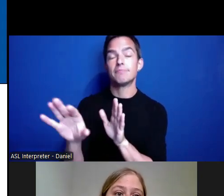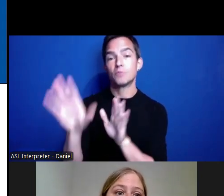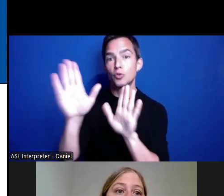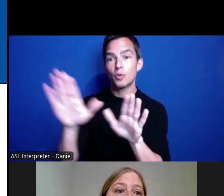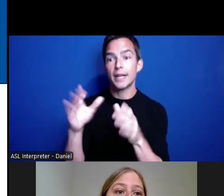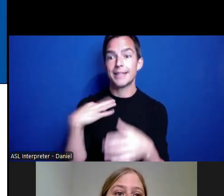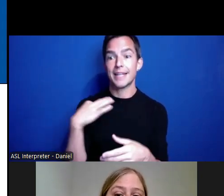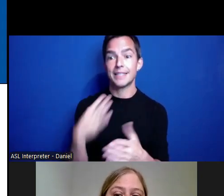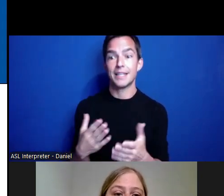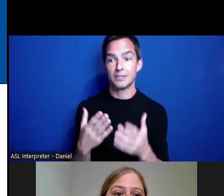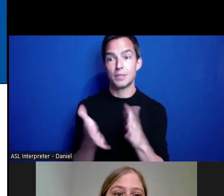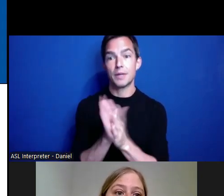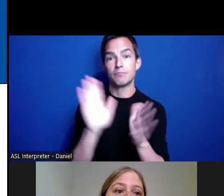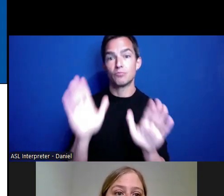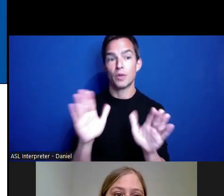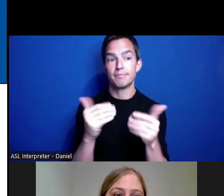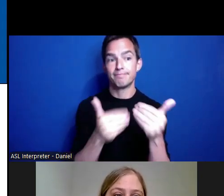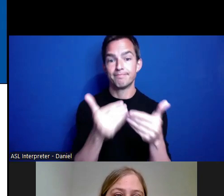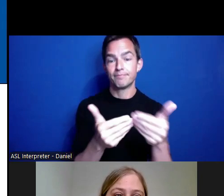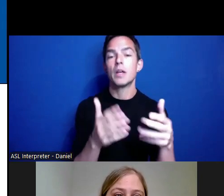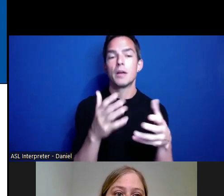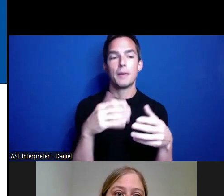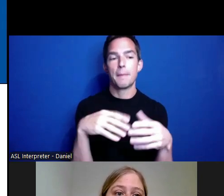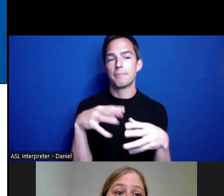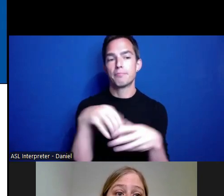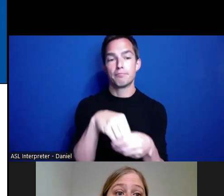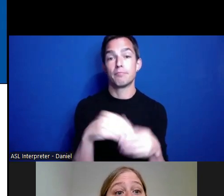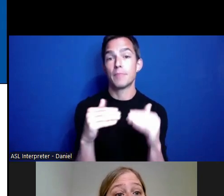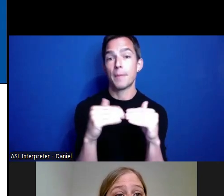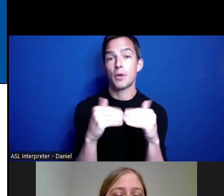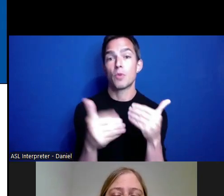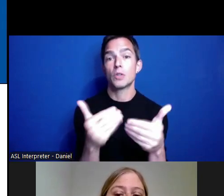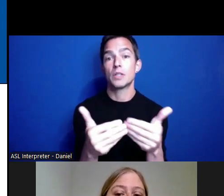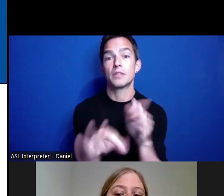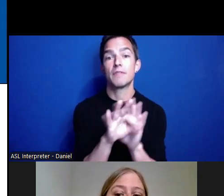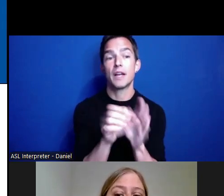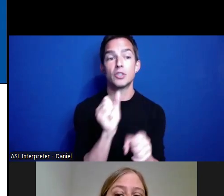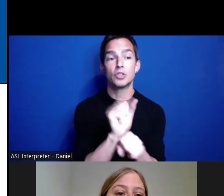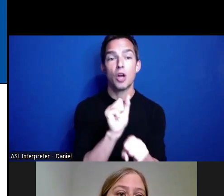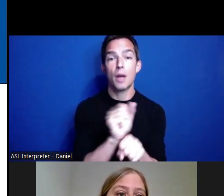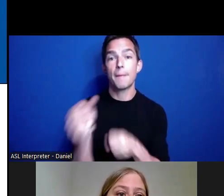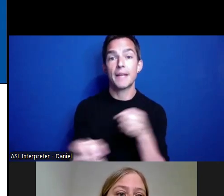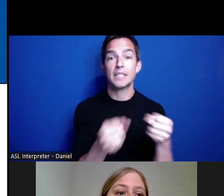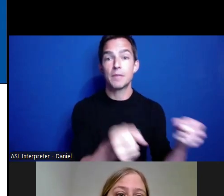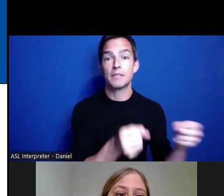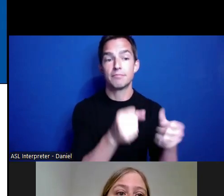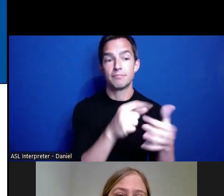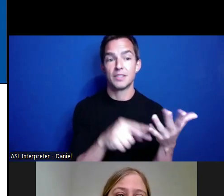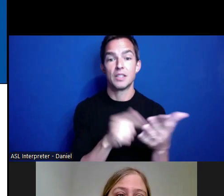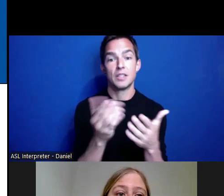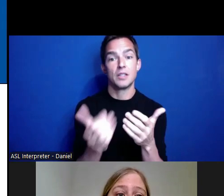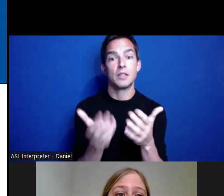training process, helping folks become part of the peer specialist process and helping find job placements. Those were some of the most